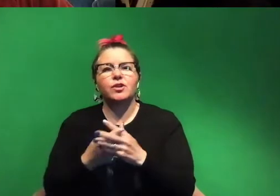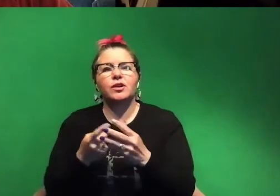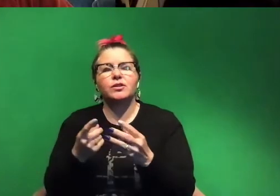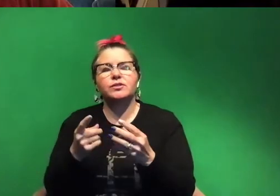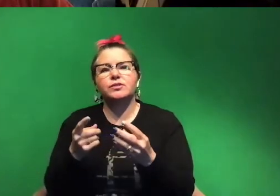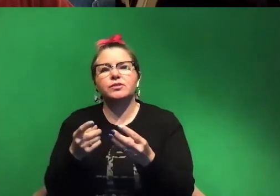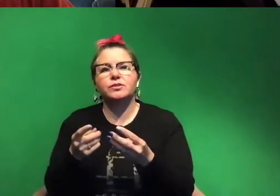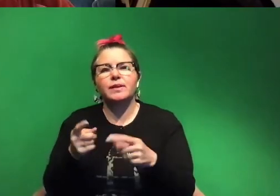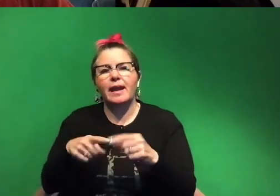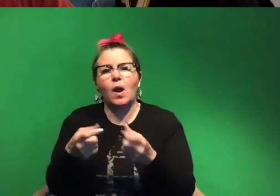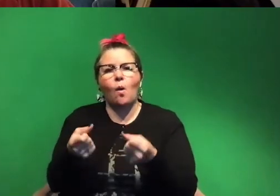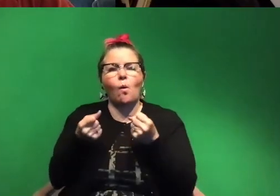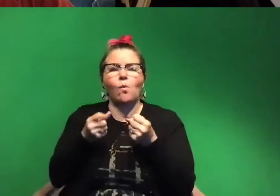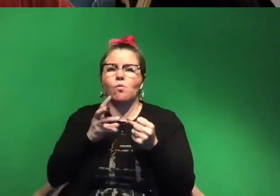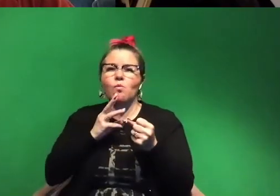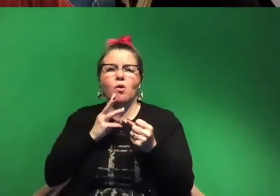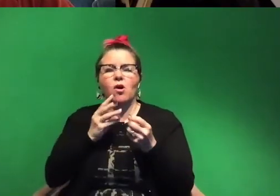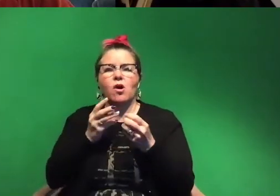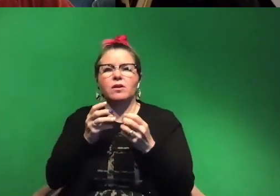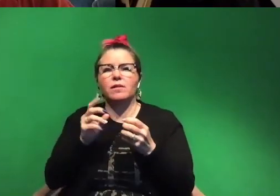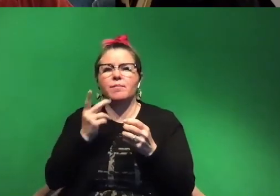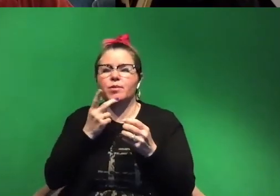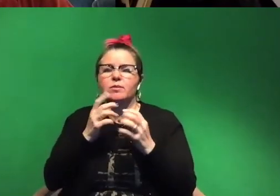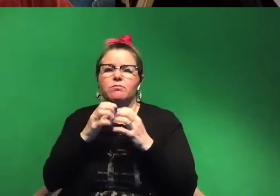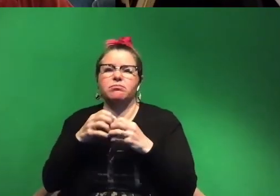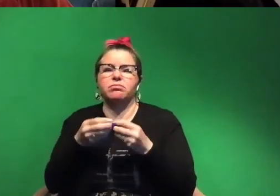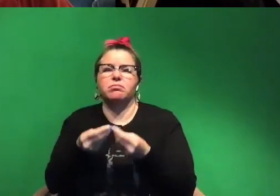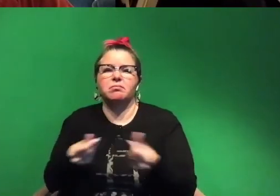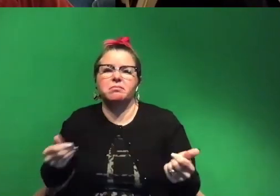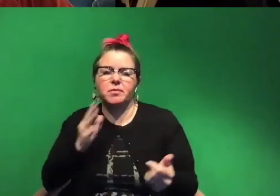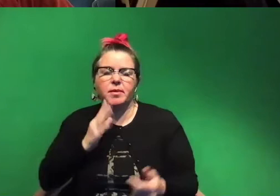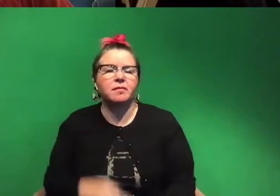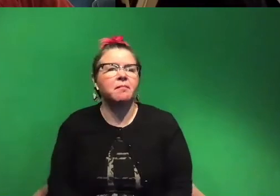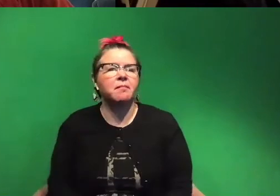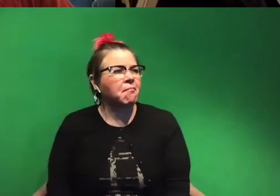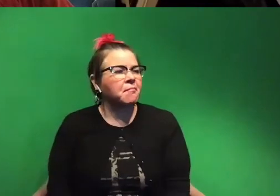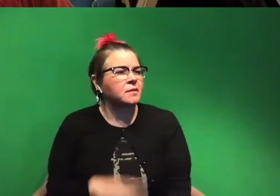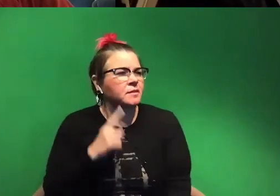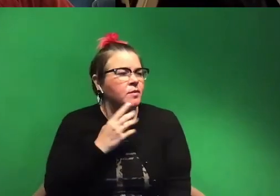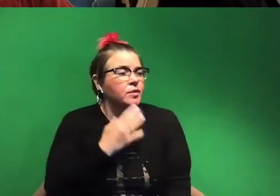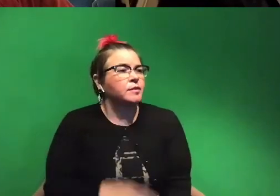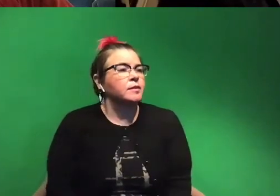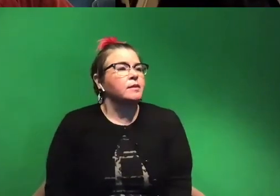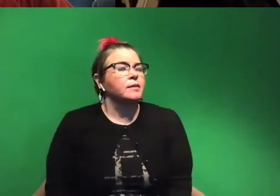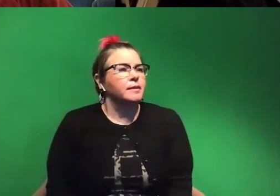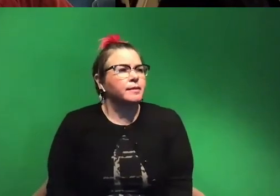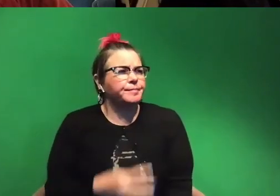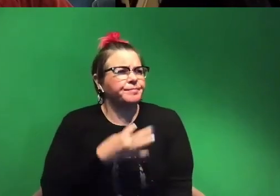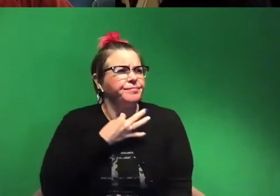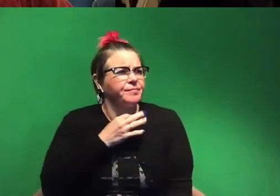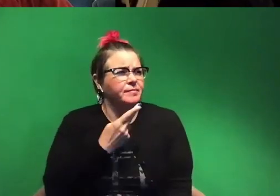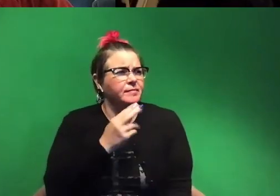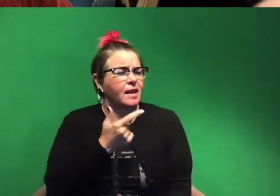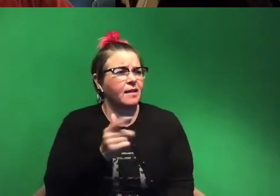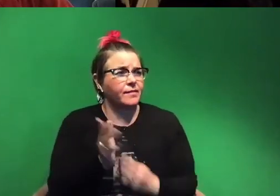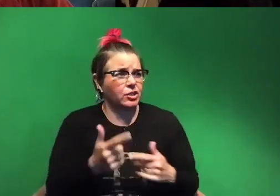to hold on to water, and the proteins will start to degrade as well. Sounds good. Esme wants to know, can hagfish live in polar